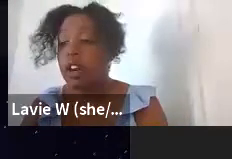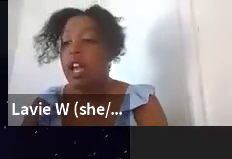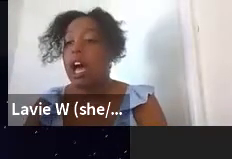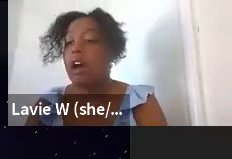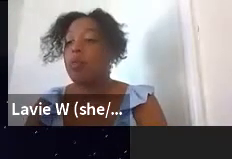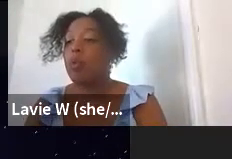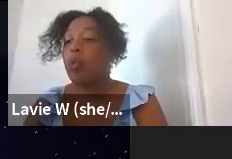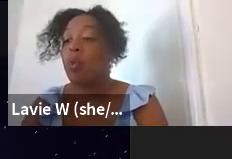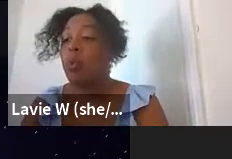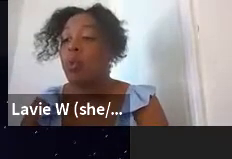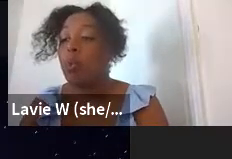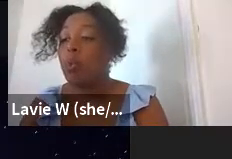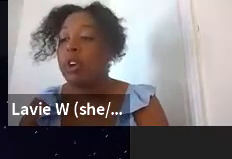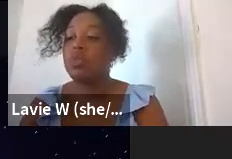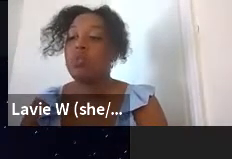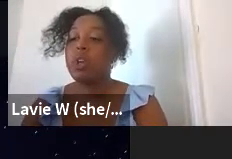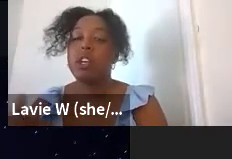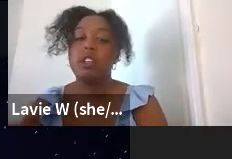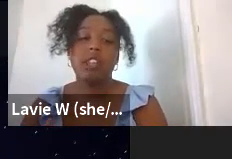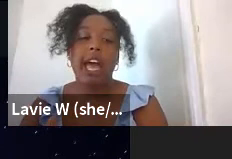Baker,